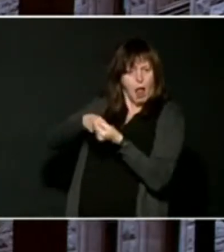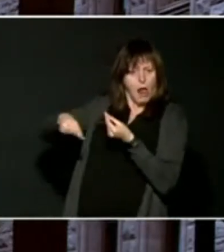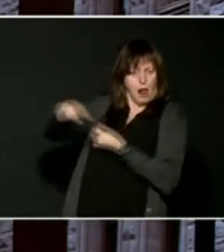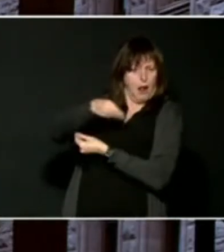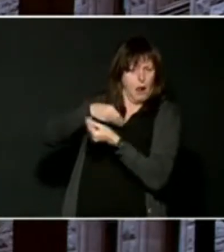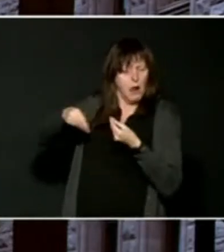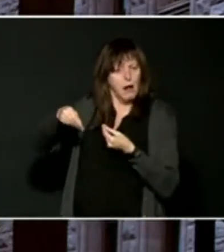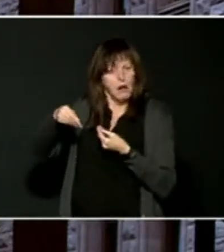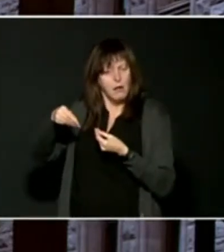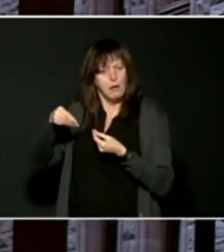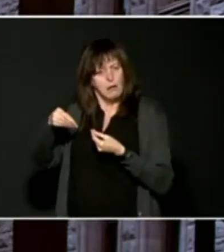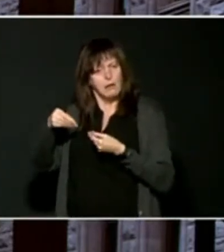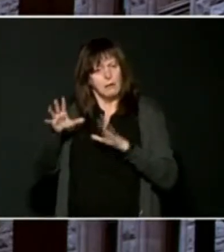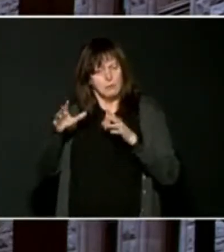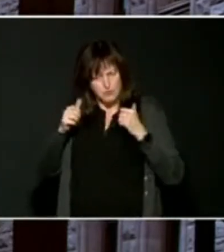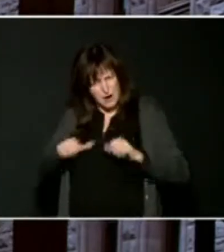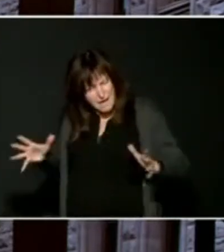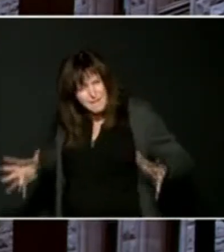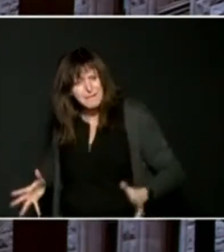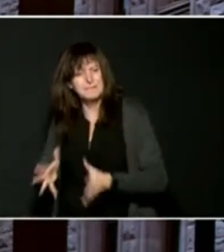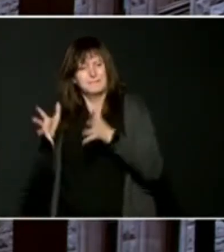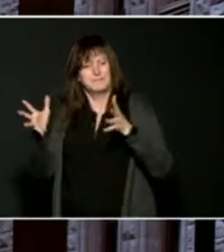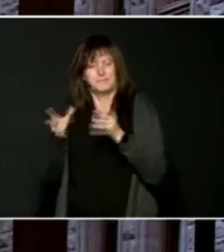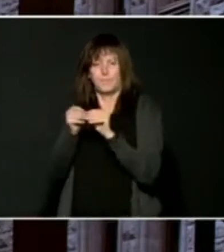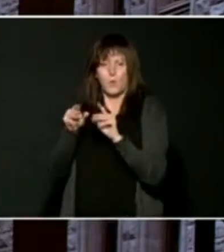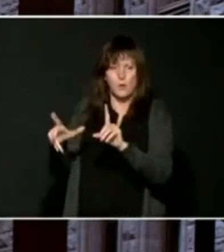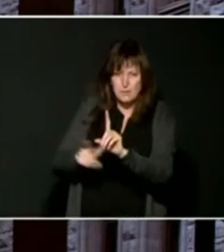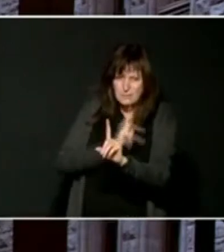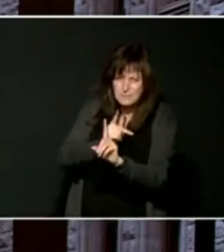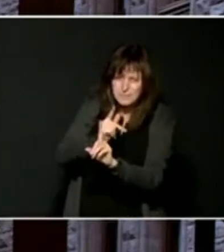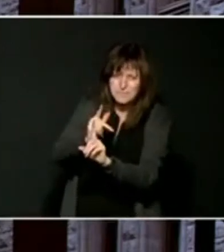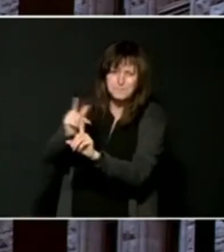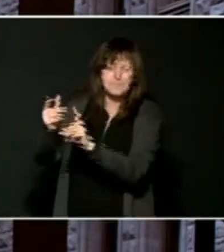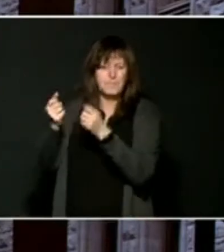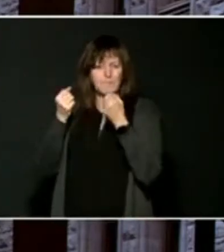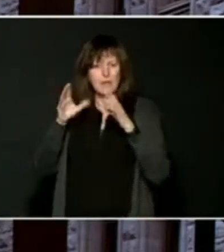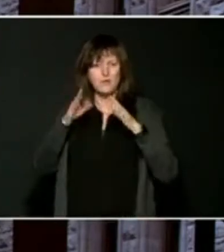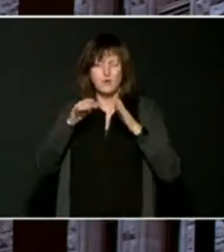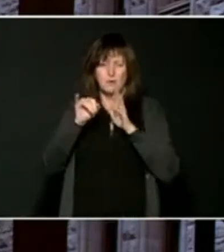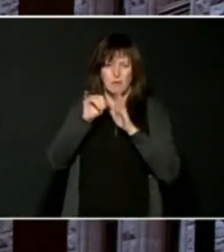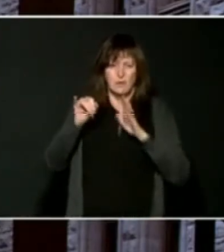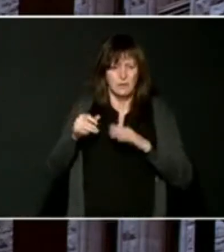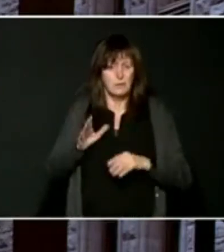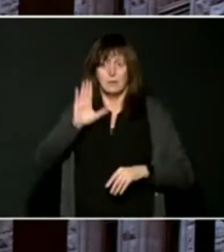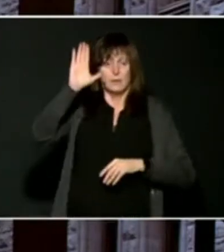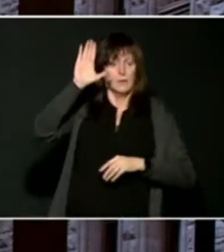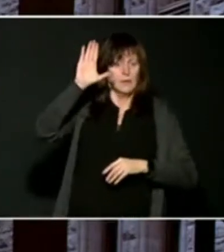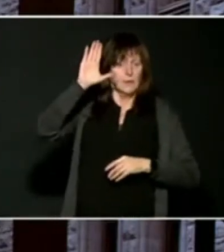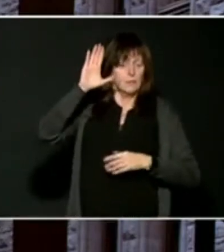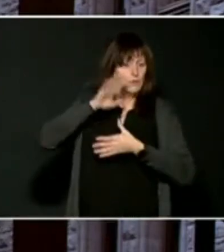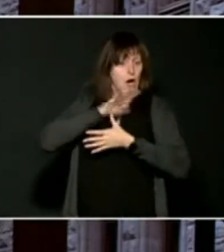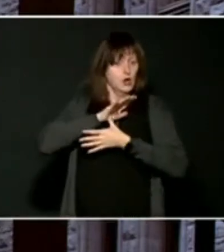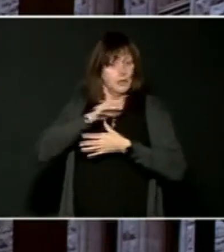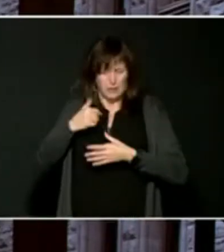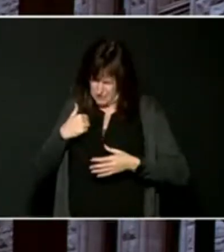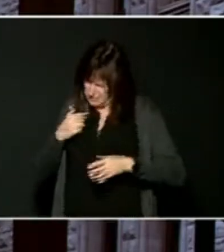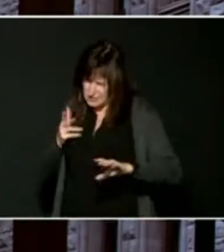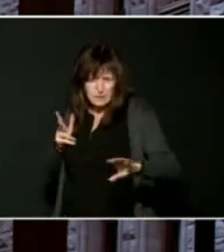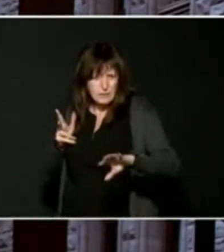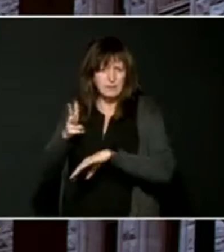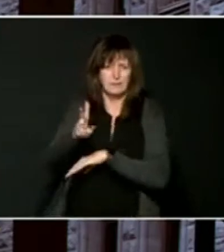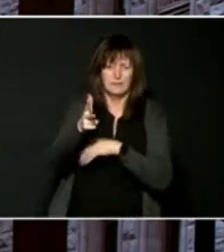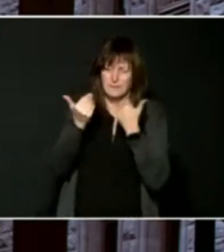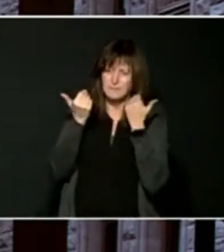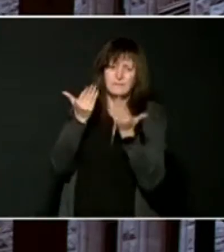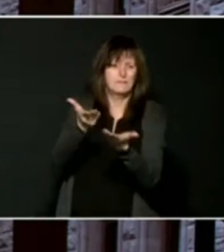those ones there. We have many groups that are identifying they want to be prioritized, and we would like to get to everybody as quickly as we can.